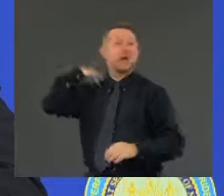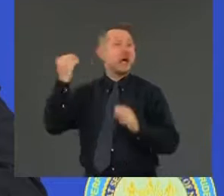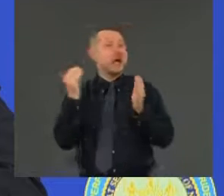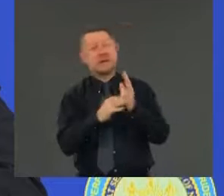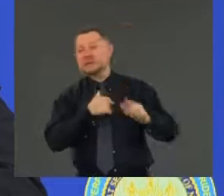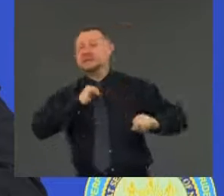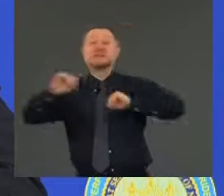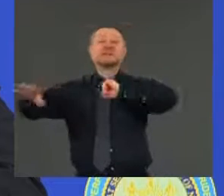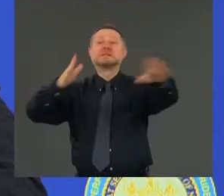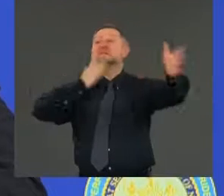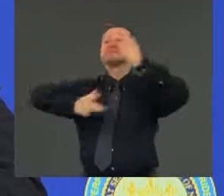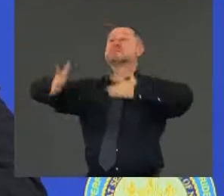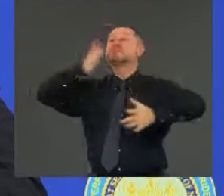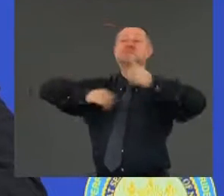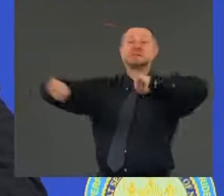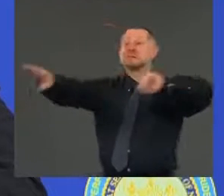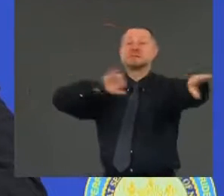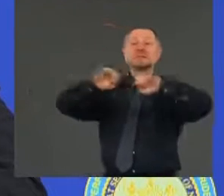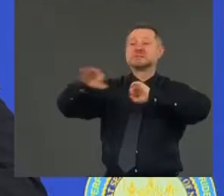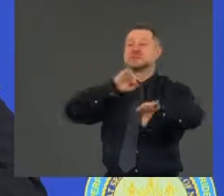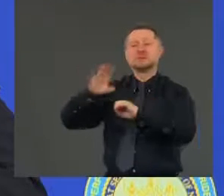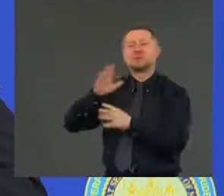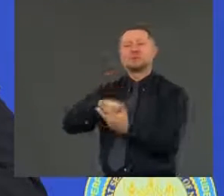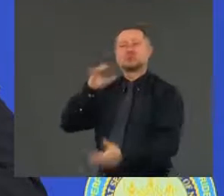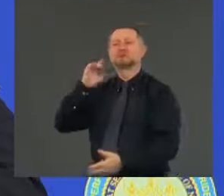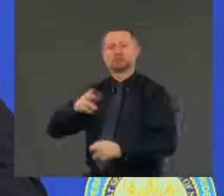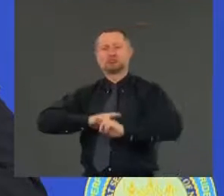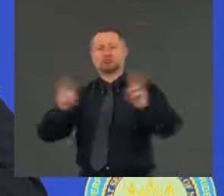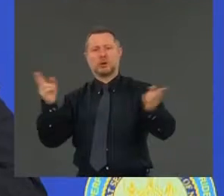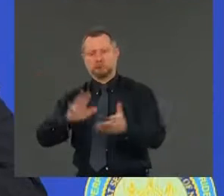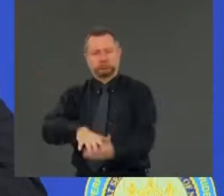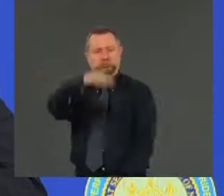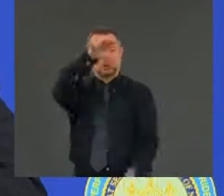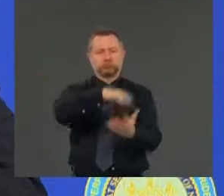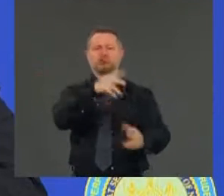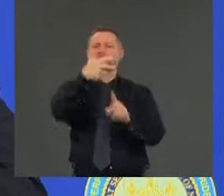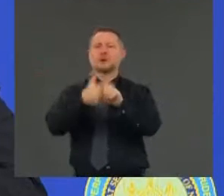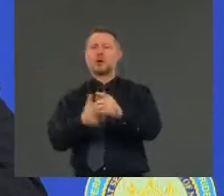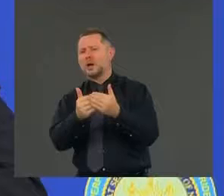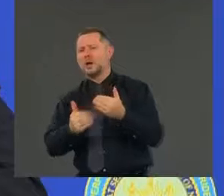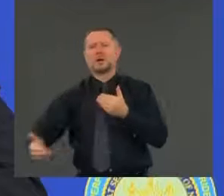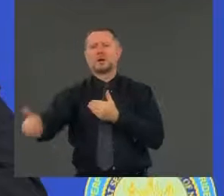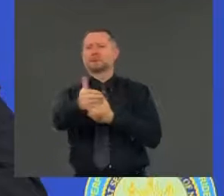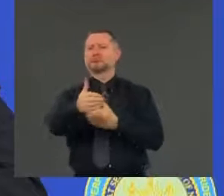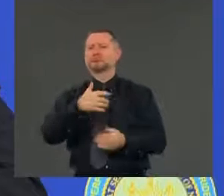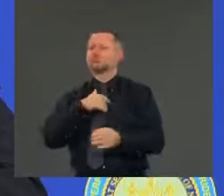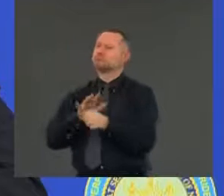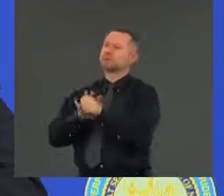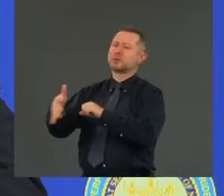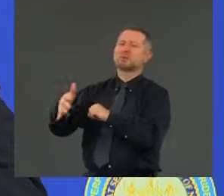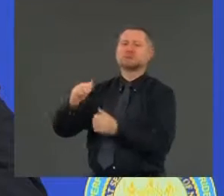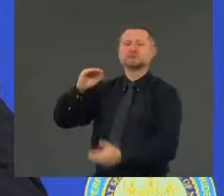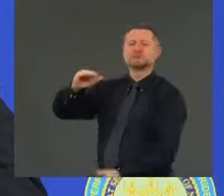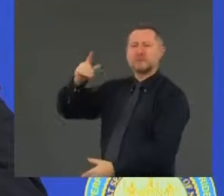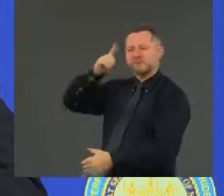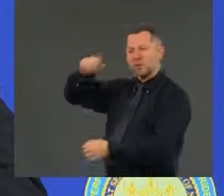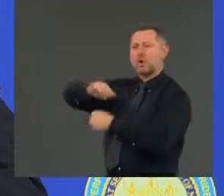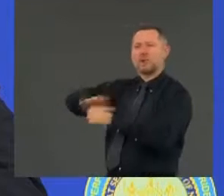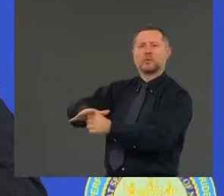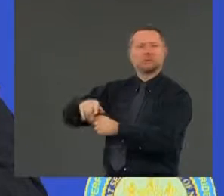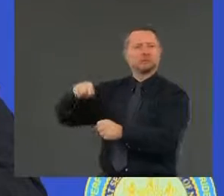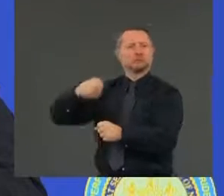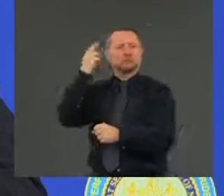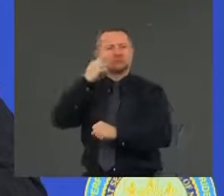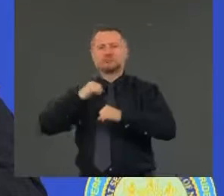the PPE has to be in place for 90 days at the COVID level. All those early